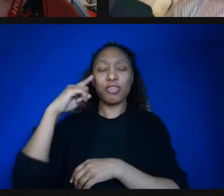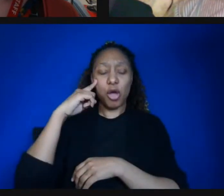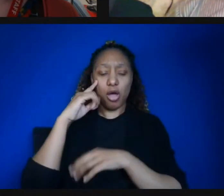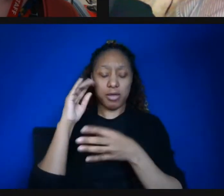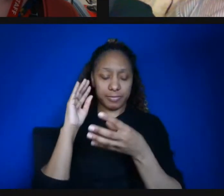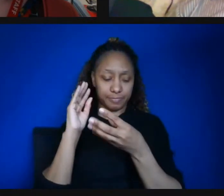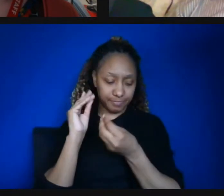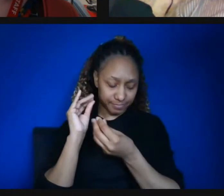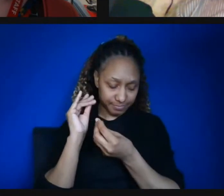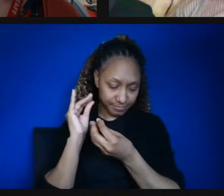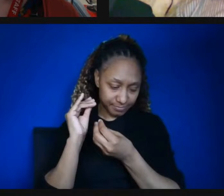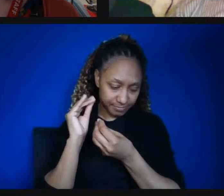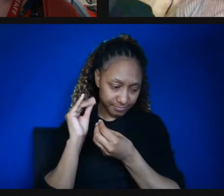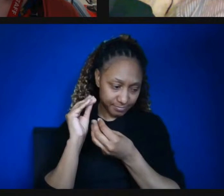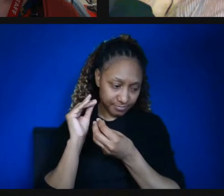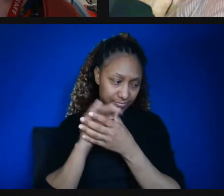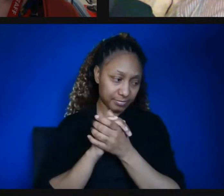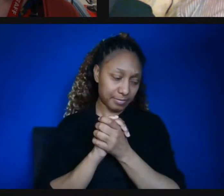about,